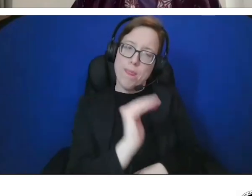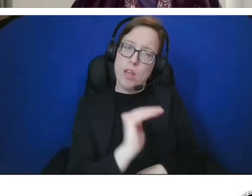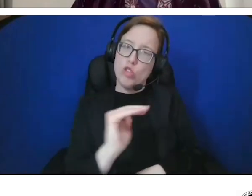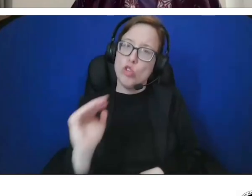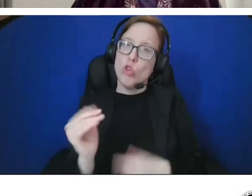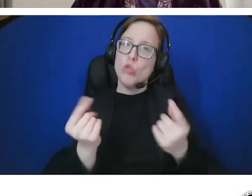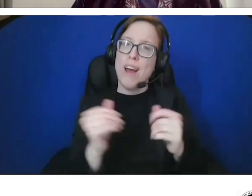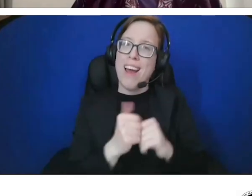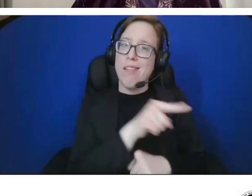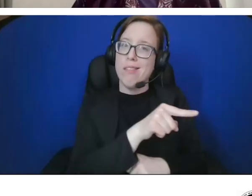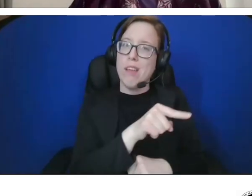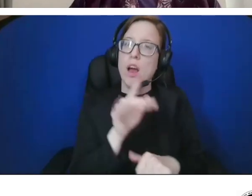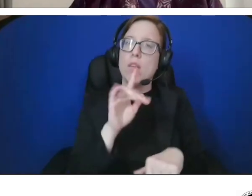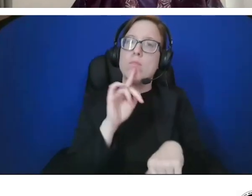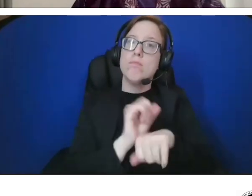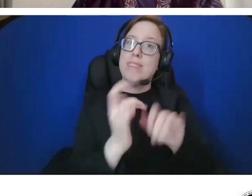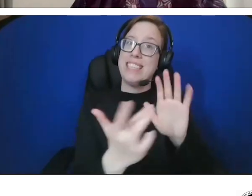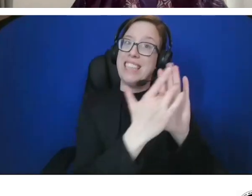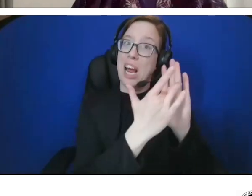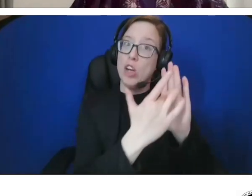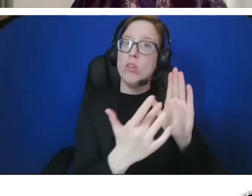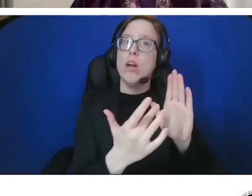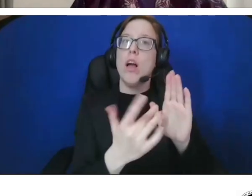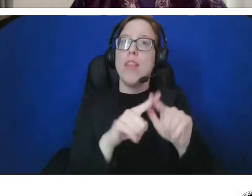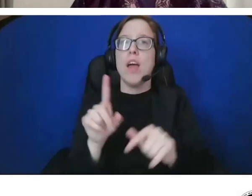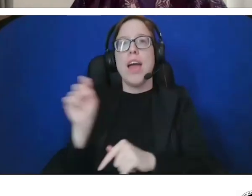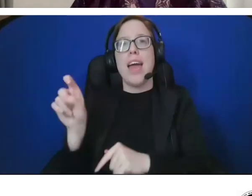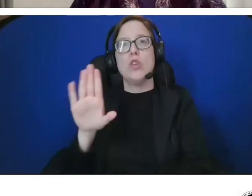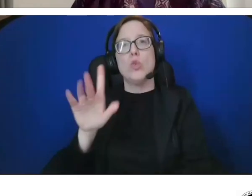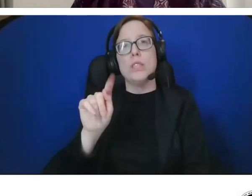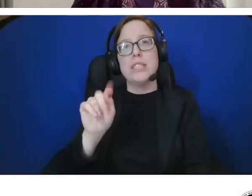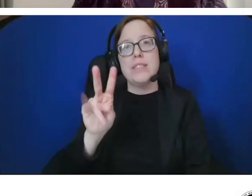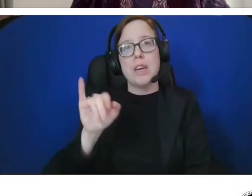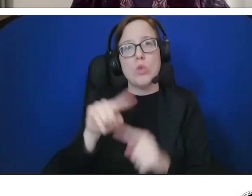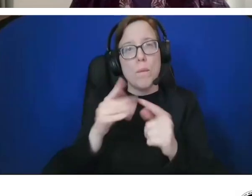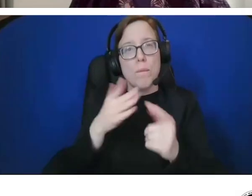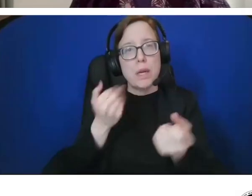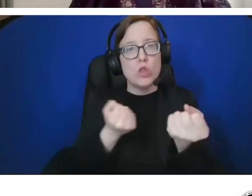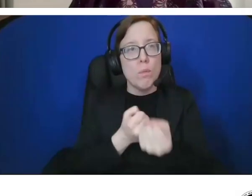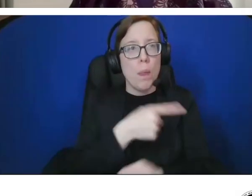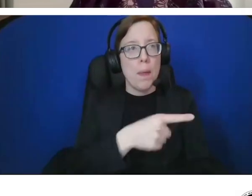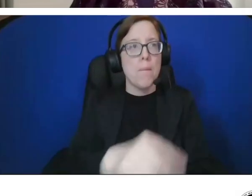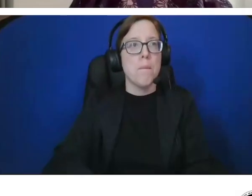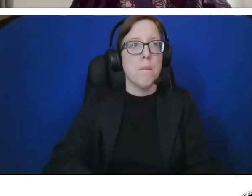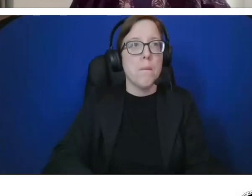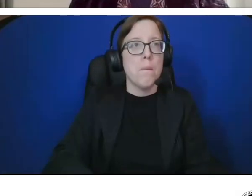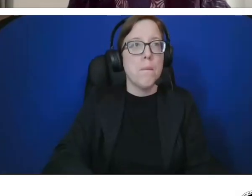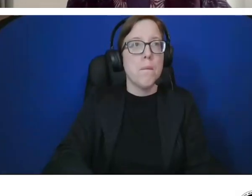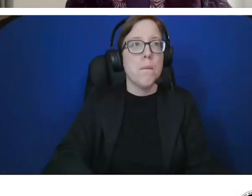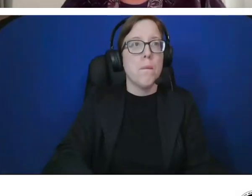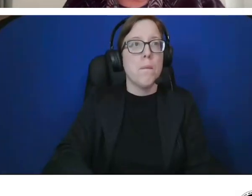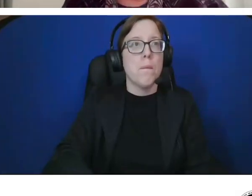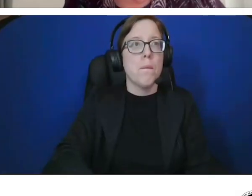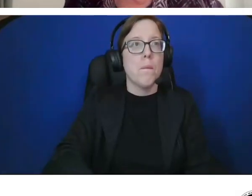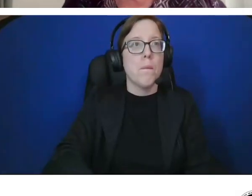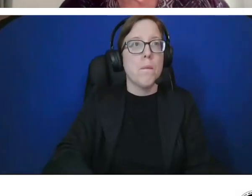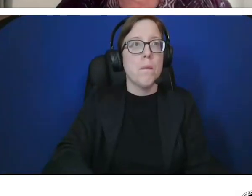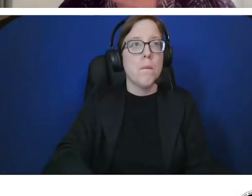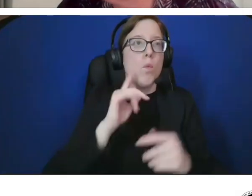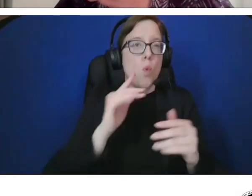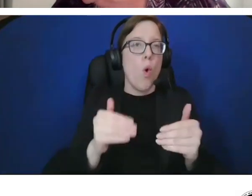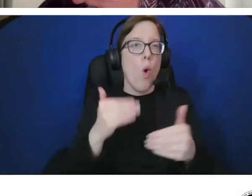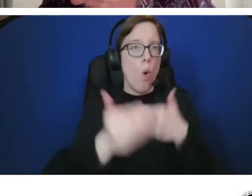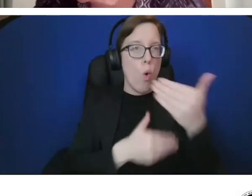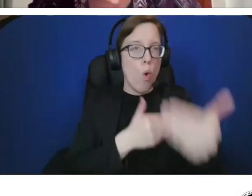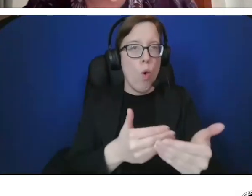the children are touching it, and get some advice from your TVI. All right, I'm going to go ahead and move on and